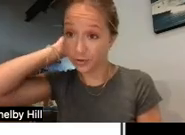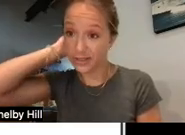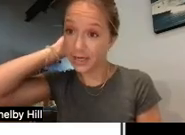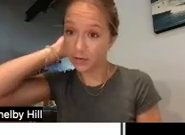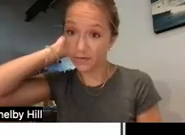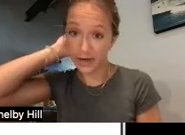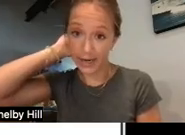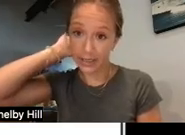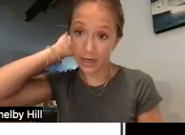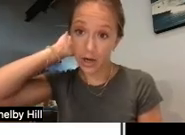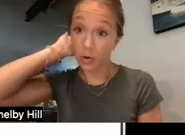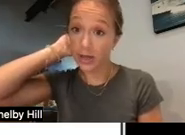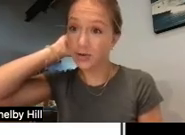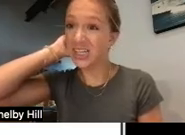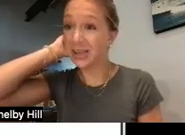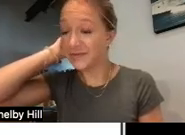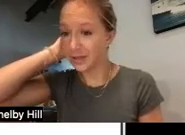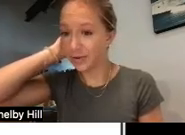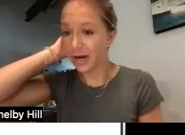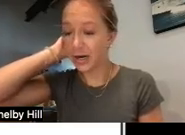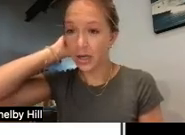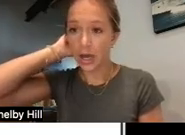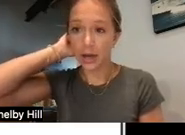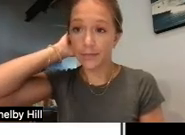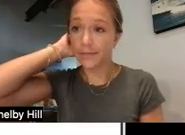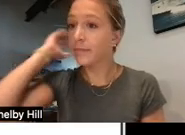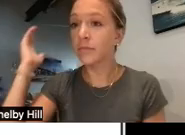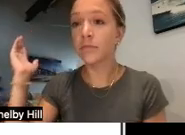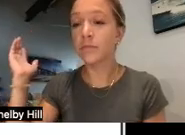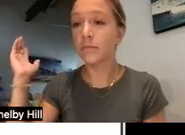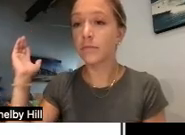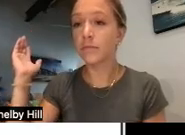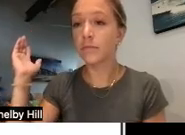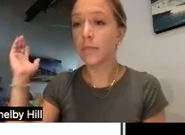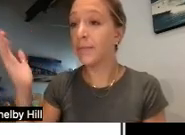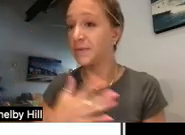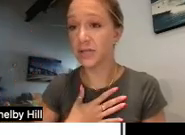of the resources that you've been handed, where language lives in the brain. I'm